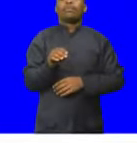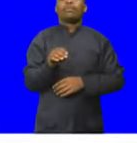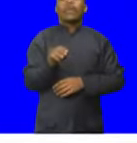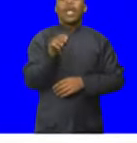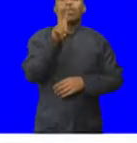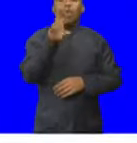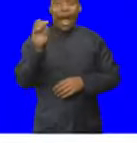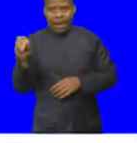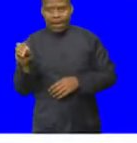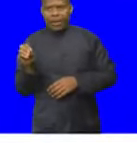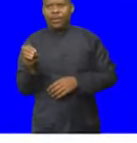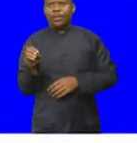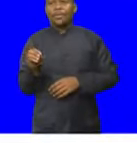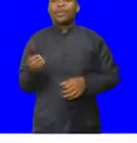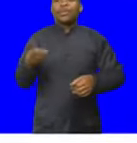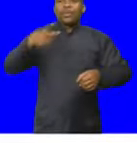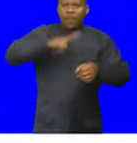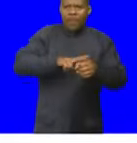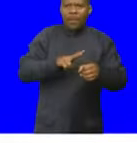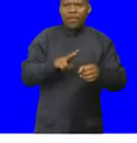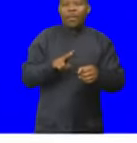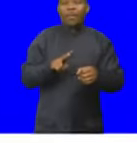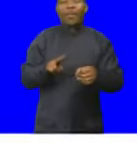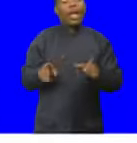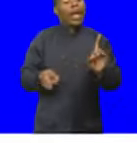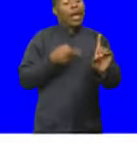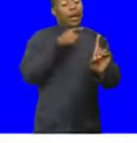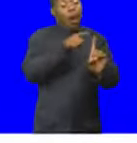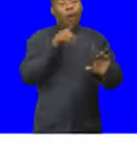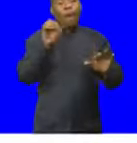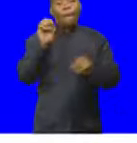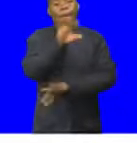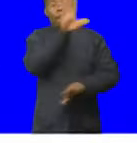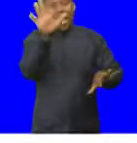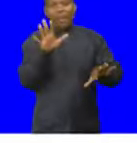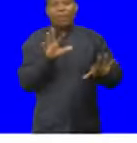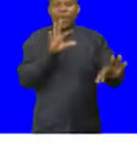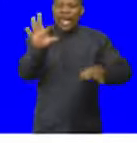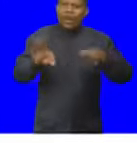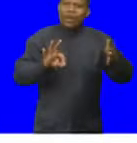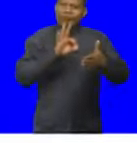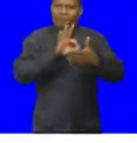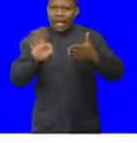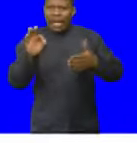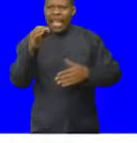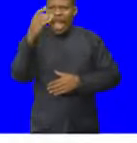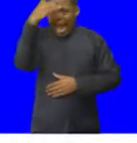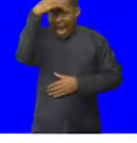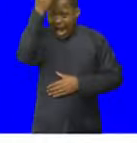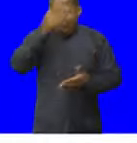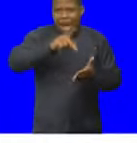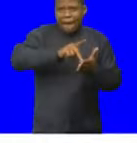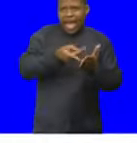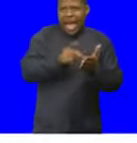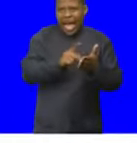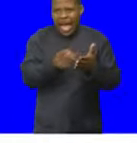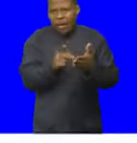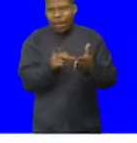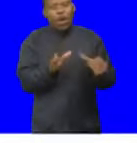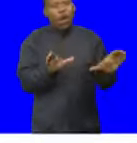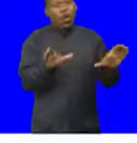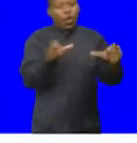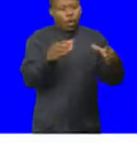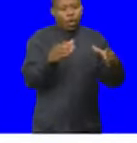ngemuva kwekuminyetelwa kwemiphumela, Petteri uchazile ukuthi inkulumo tekuhlela uhulumende titawuholwa licembu le-National